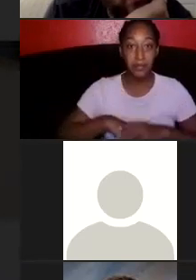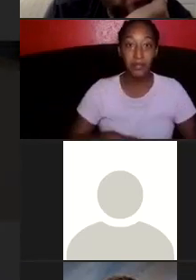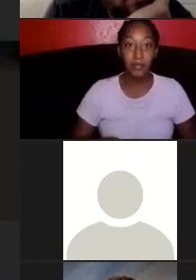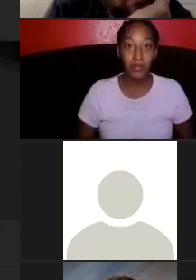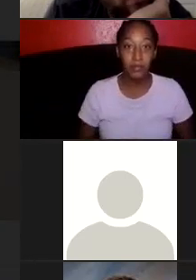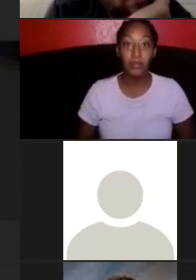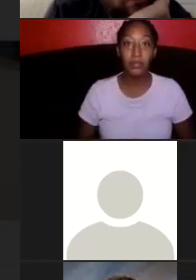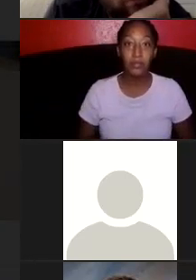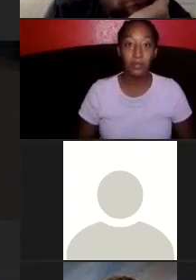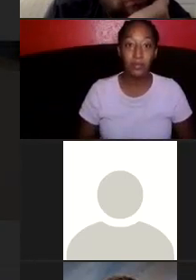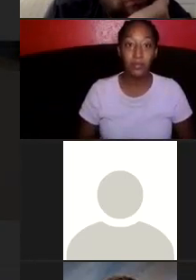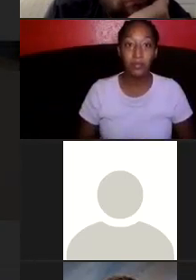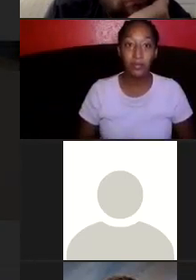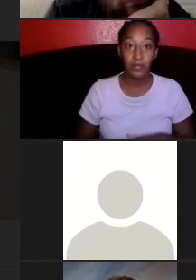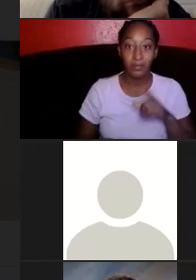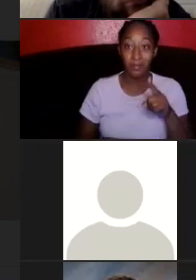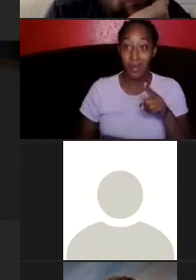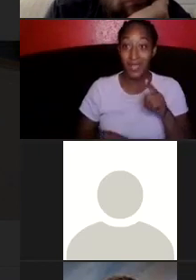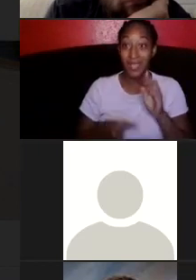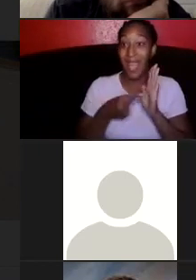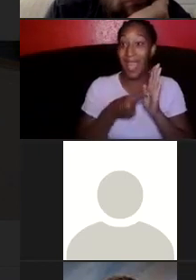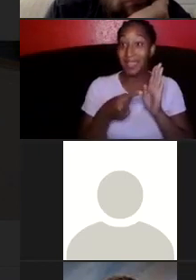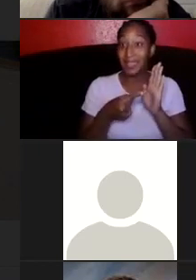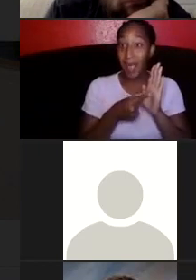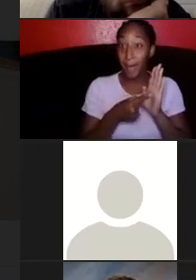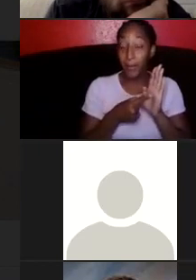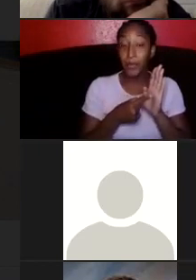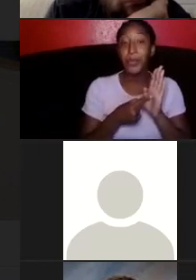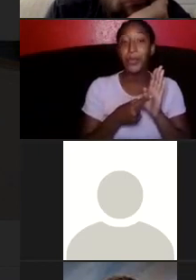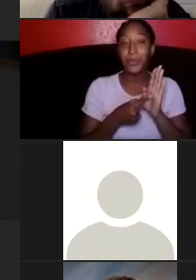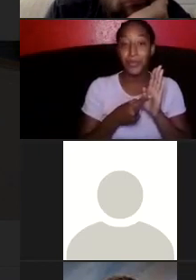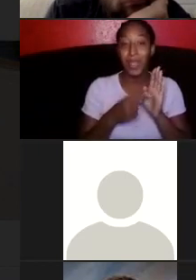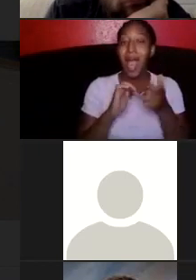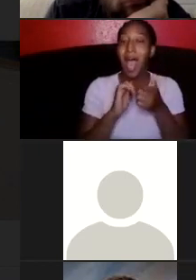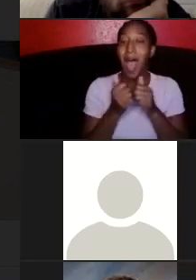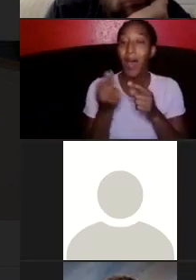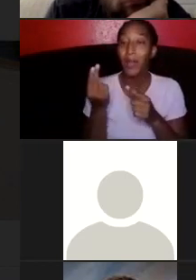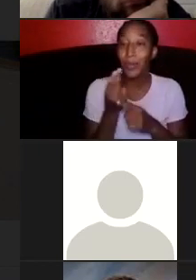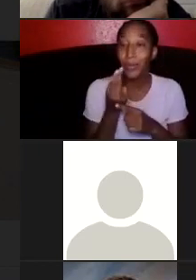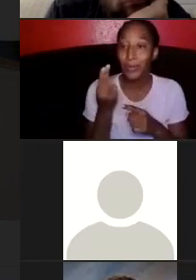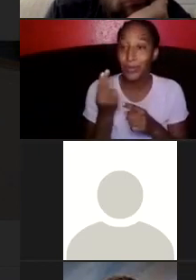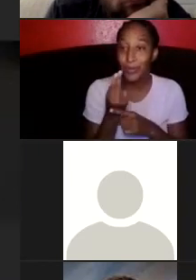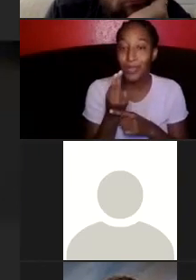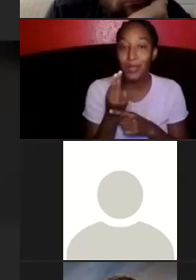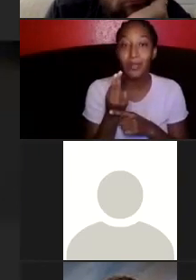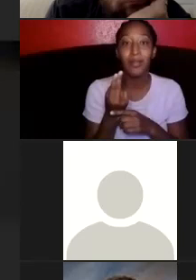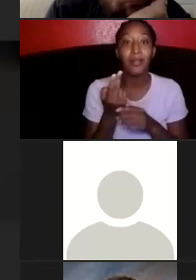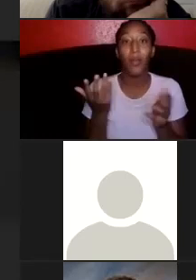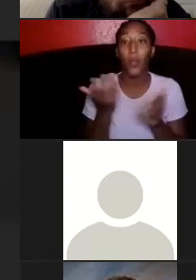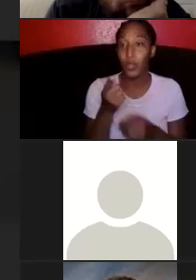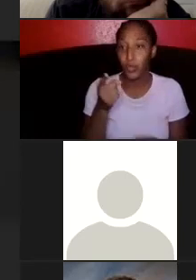this is an example of how we can utilize our understanding